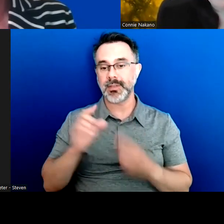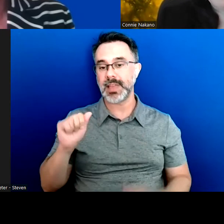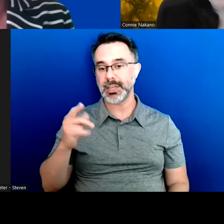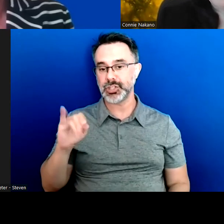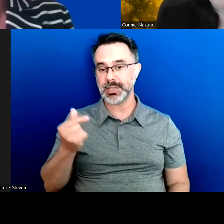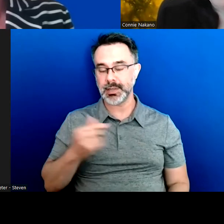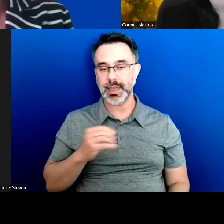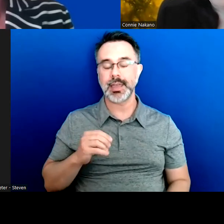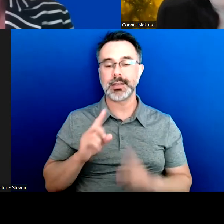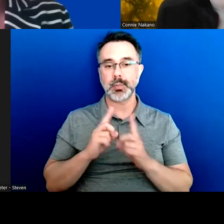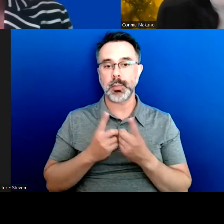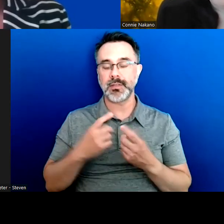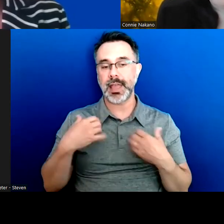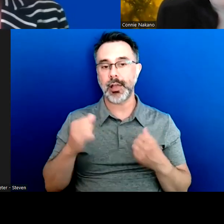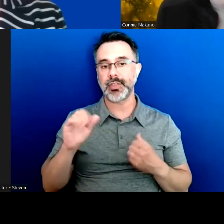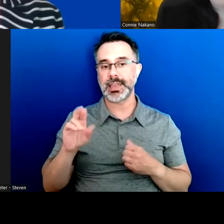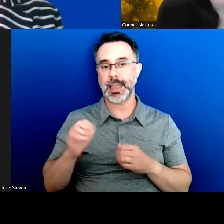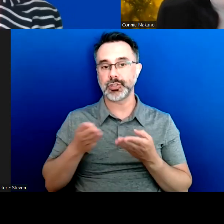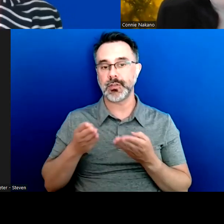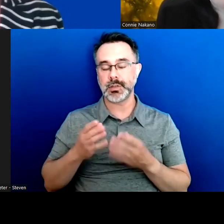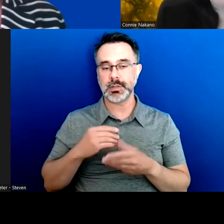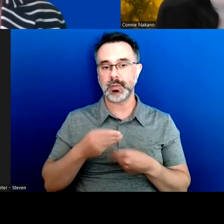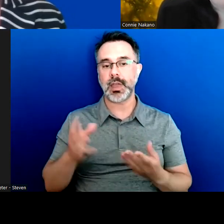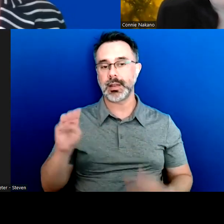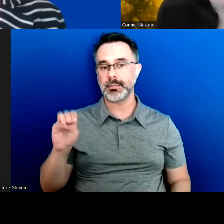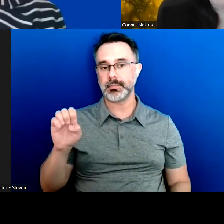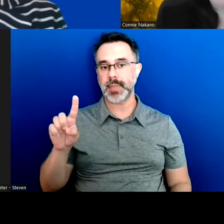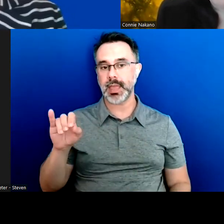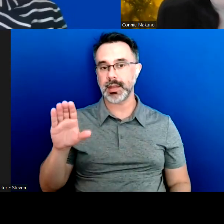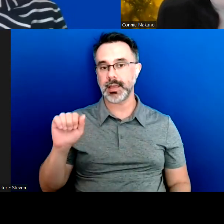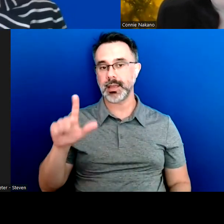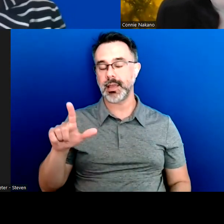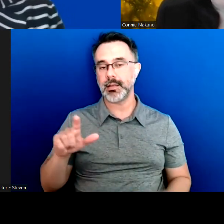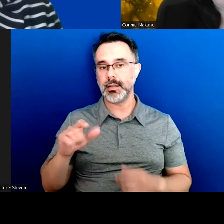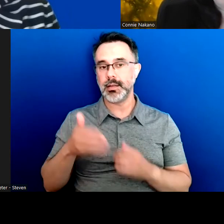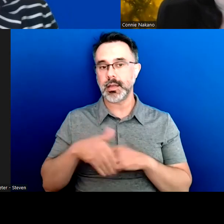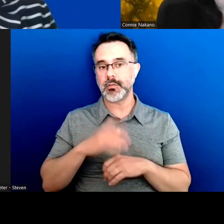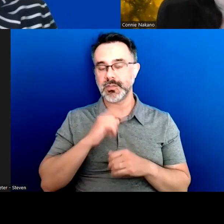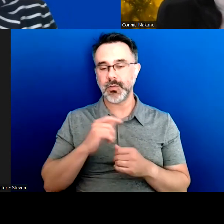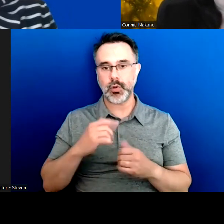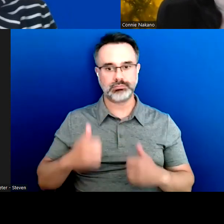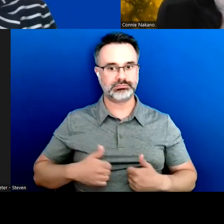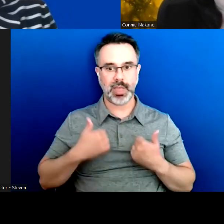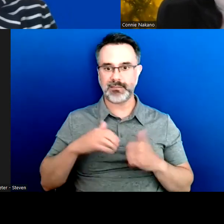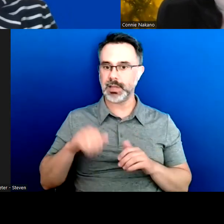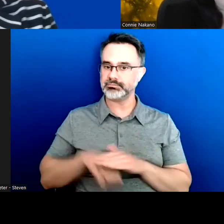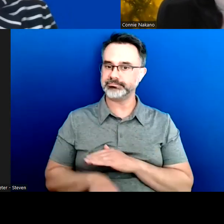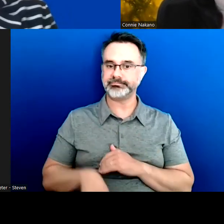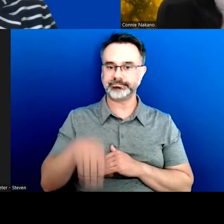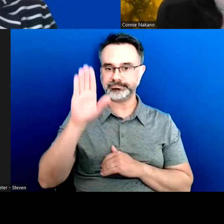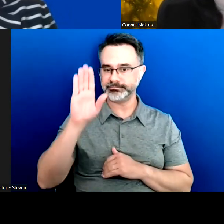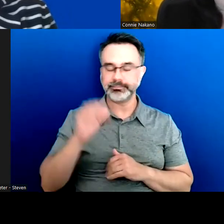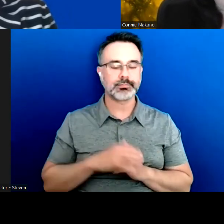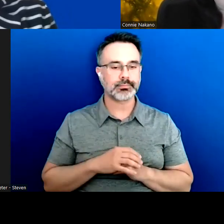of Healthcare Services that provides Medi-Cal coverage for the entire lifespan. So there are a number